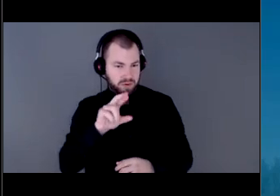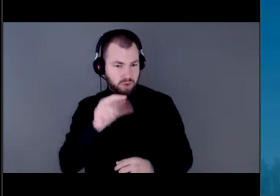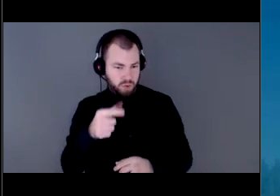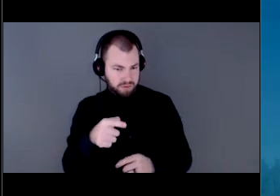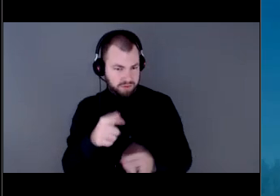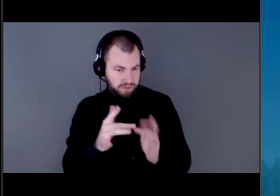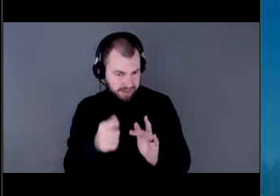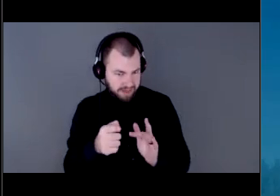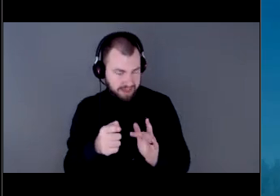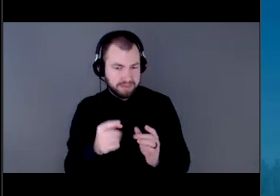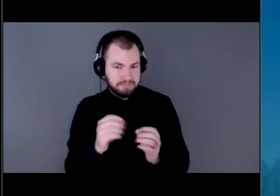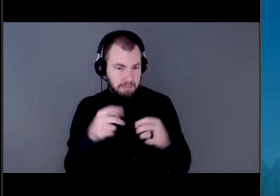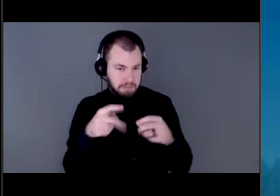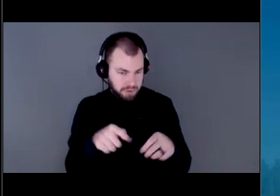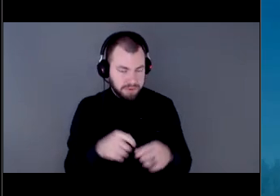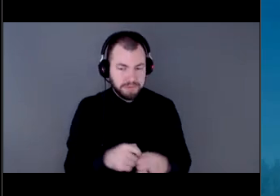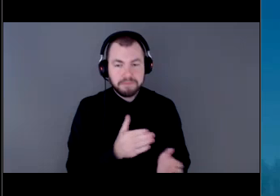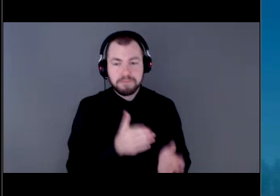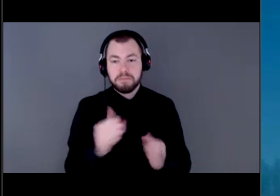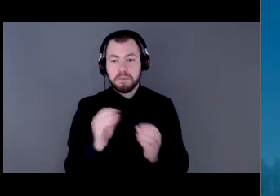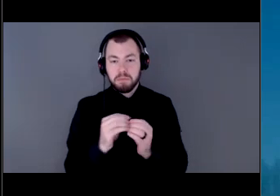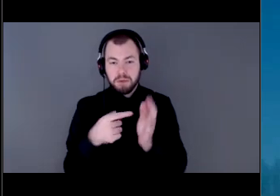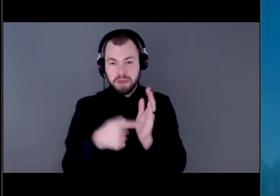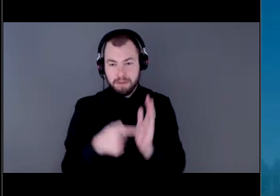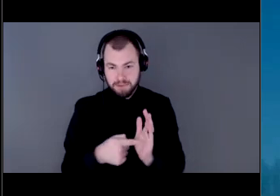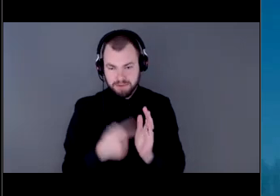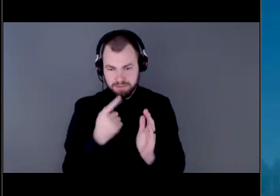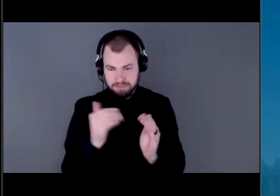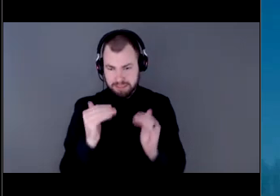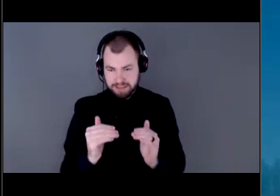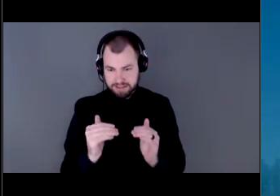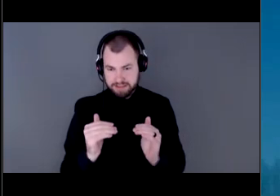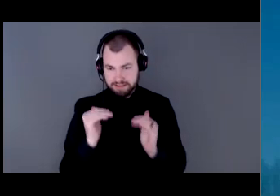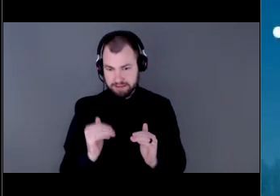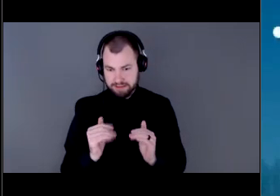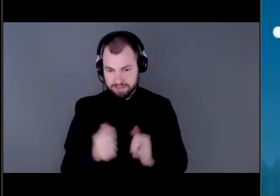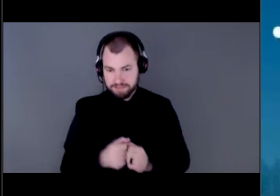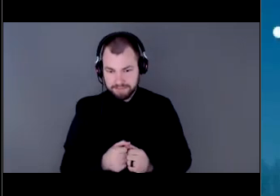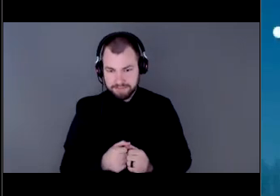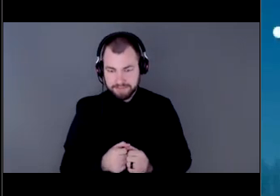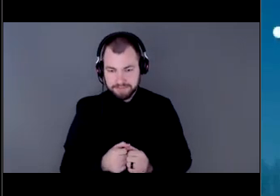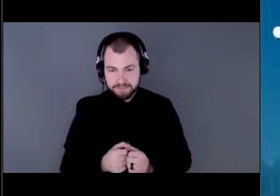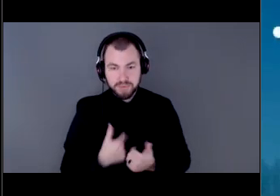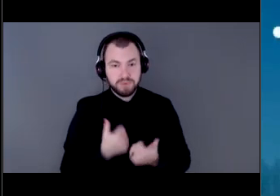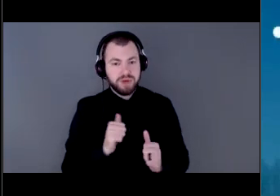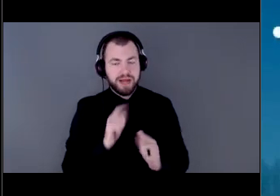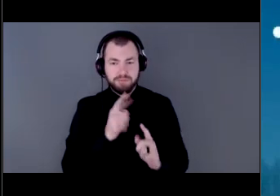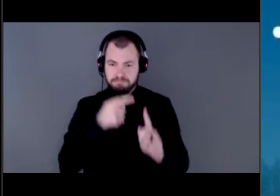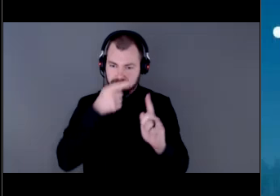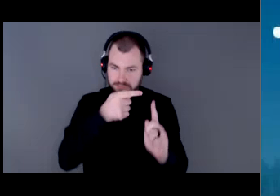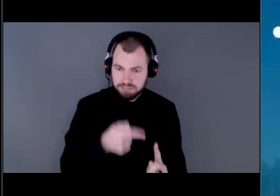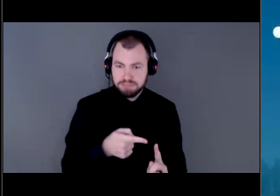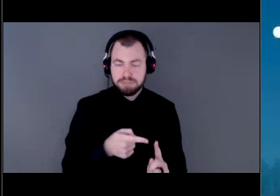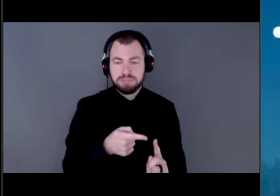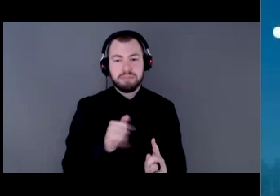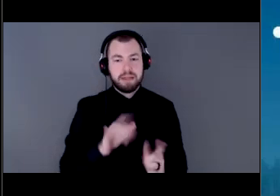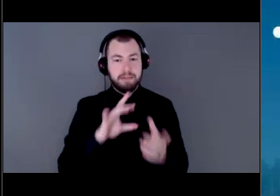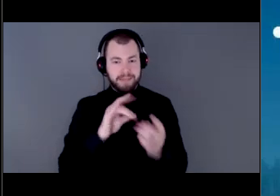Here's some more examples, if you don't mind just going through the next one. So we're trying to be really pointed and like, hey, here's the